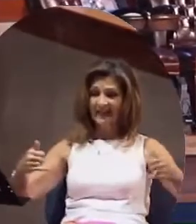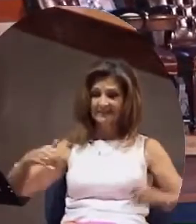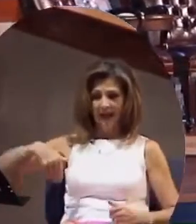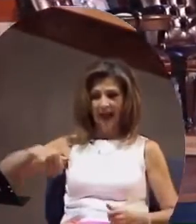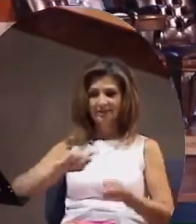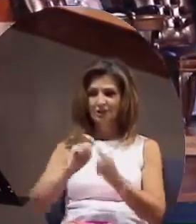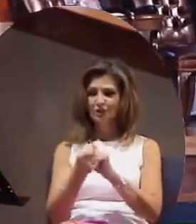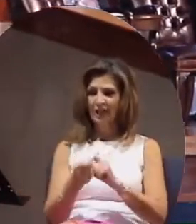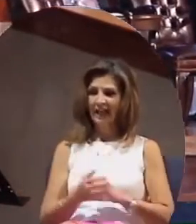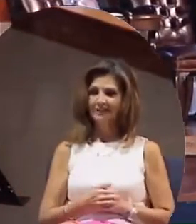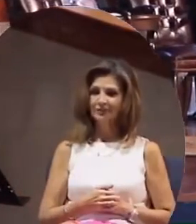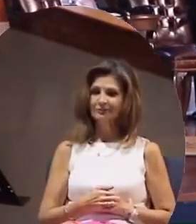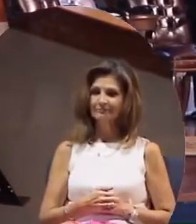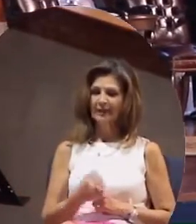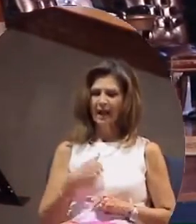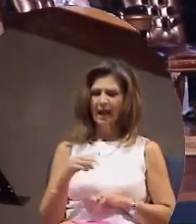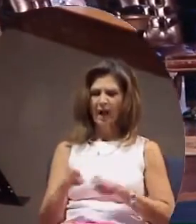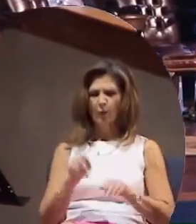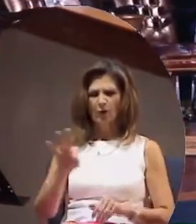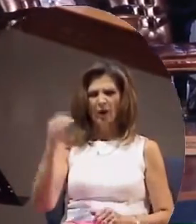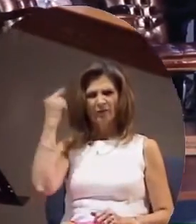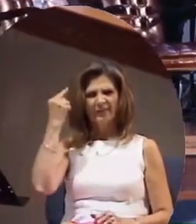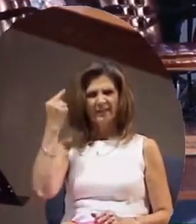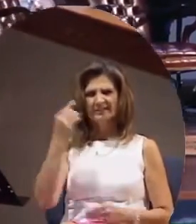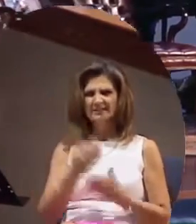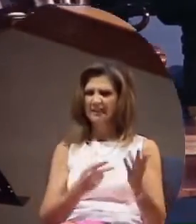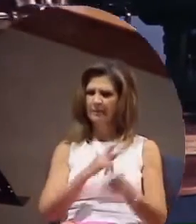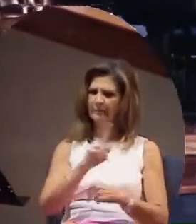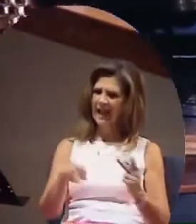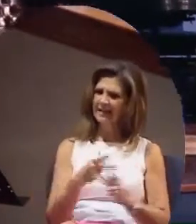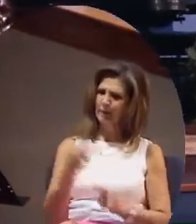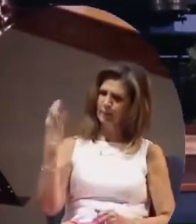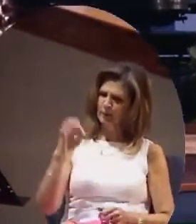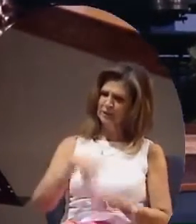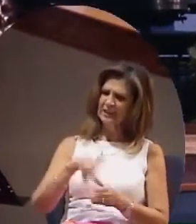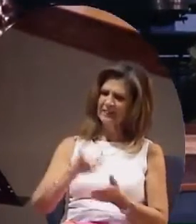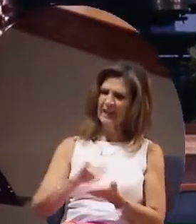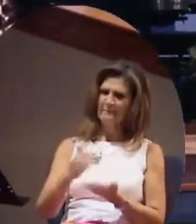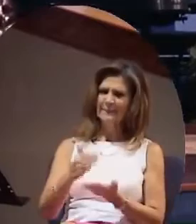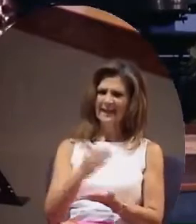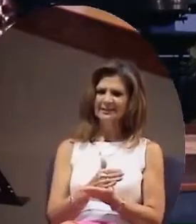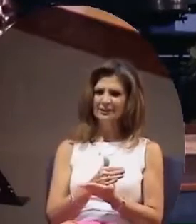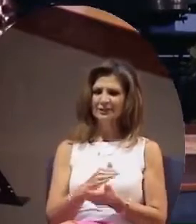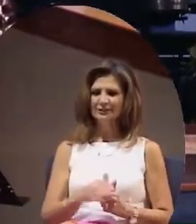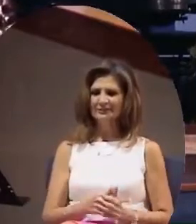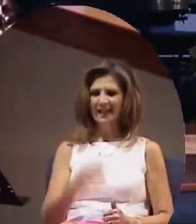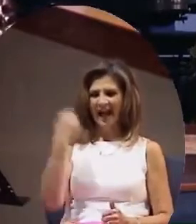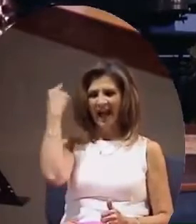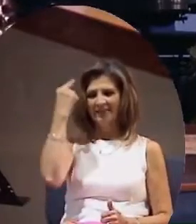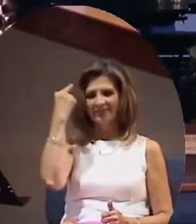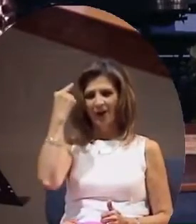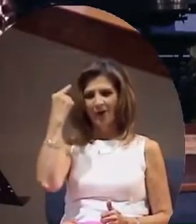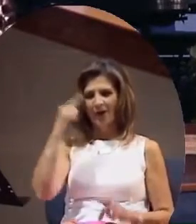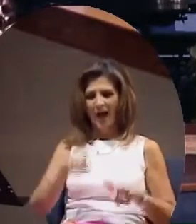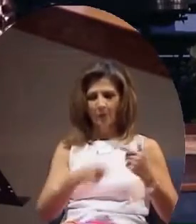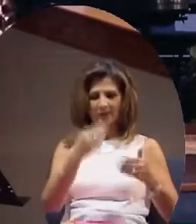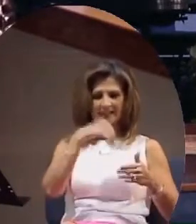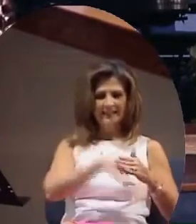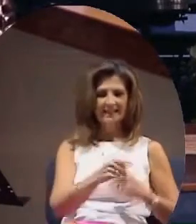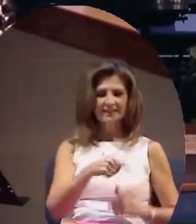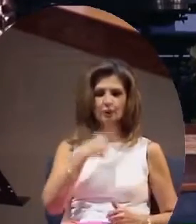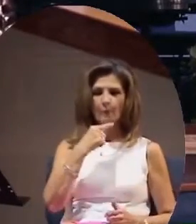changed. I walked off thinking, there's got to be some kind of preach in that. And I thought, I went and told my